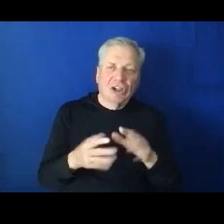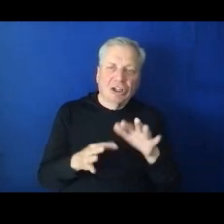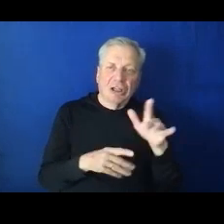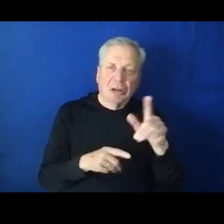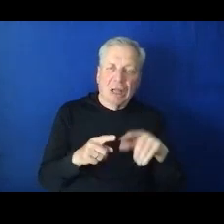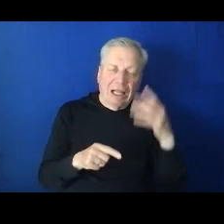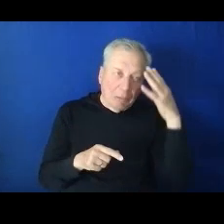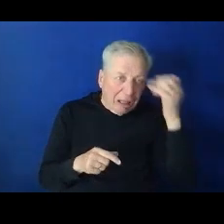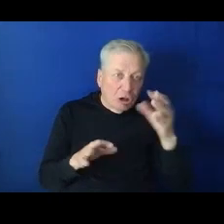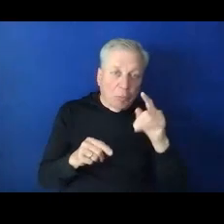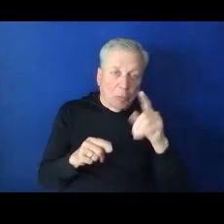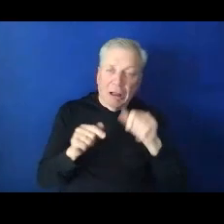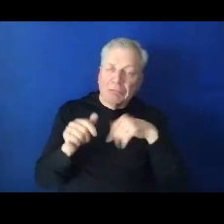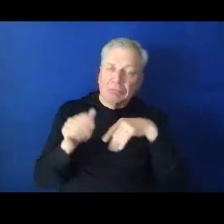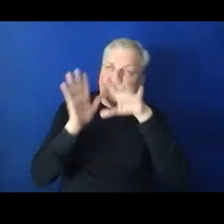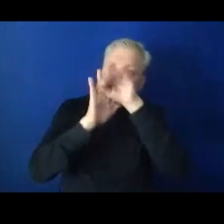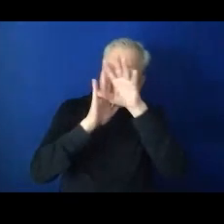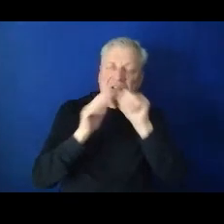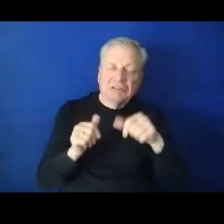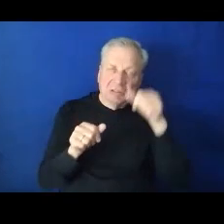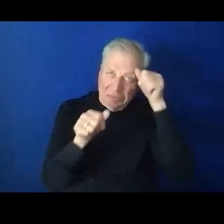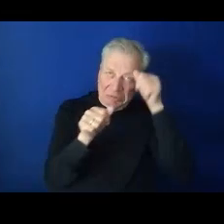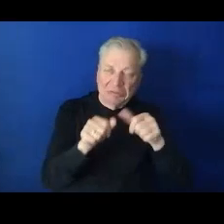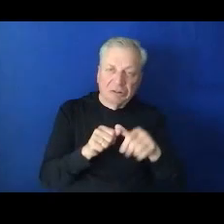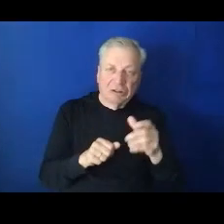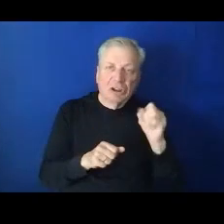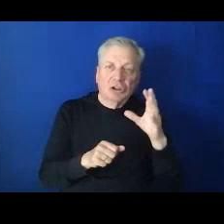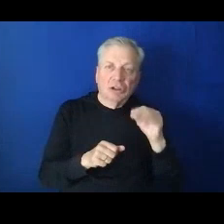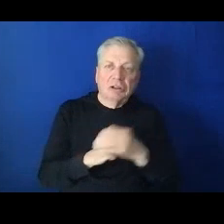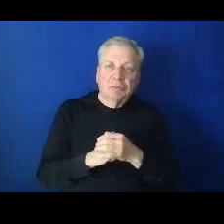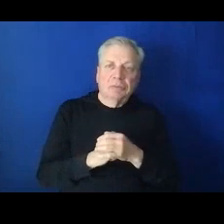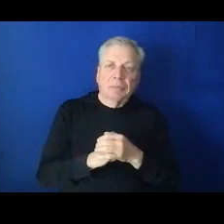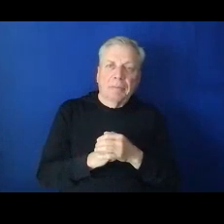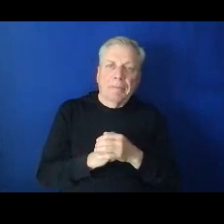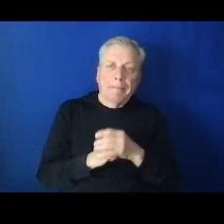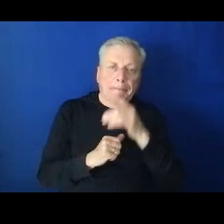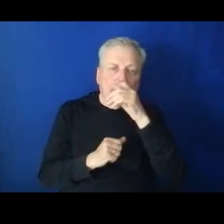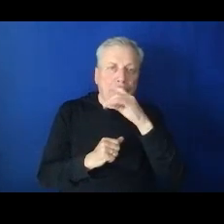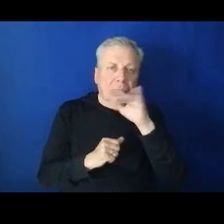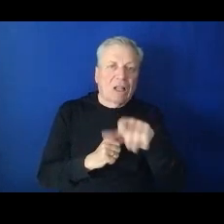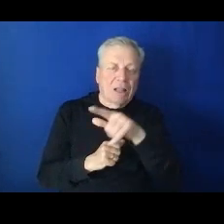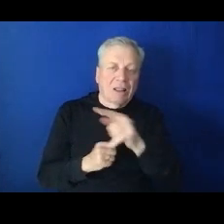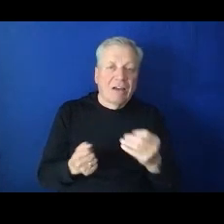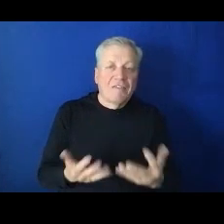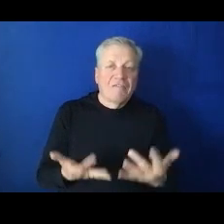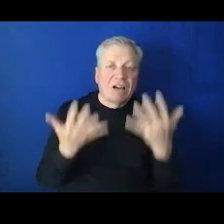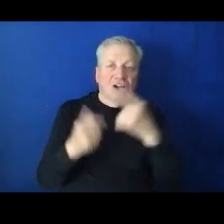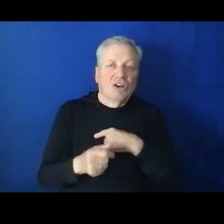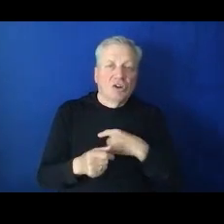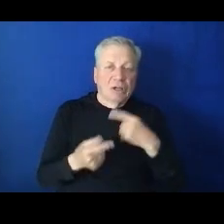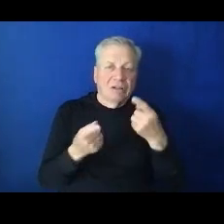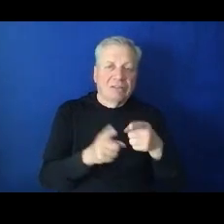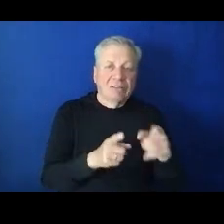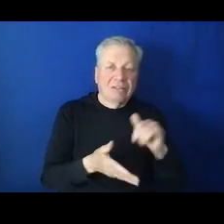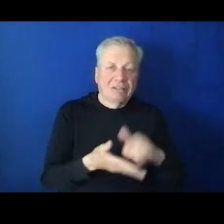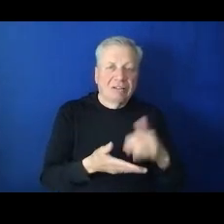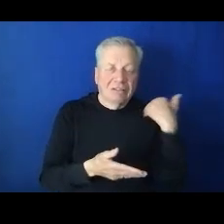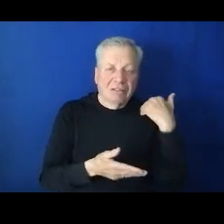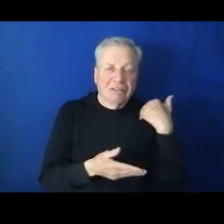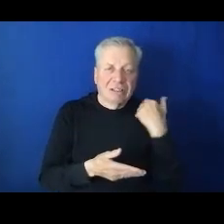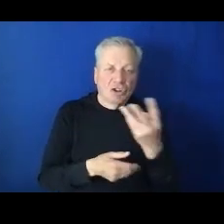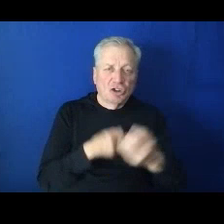memorize or take a picture of. So let's get after it. So that's a fire we had back on the promontory a few